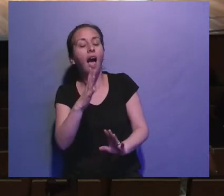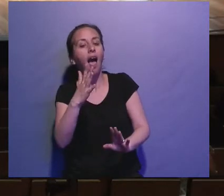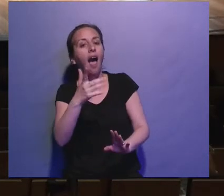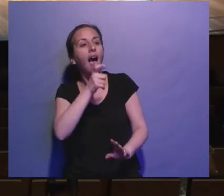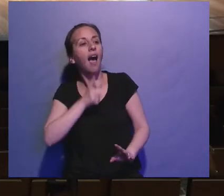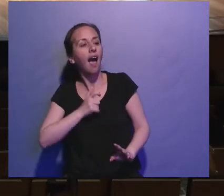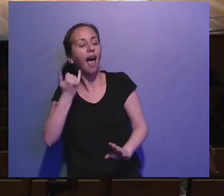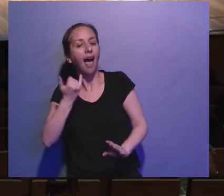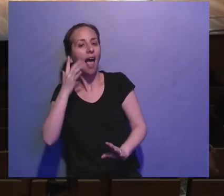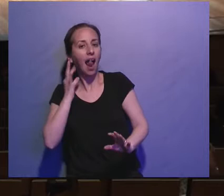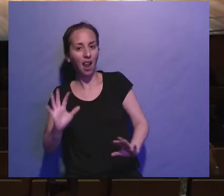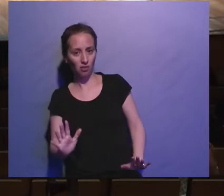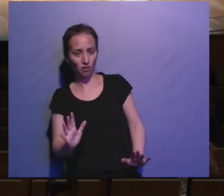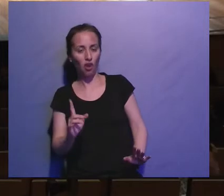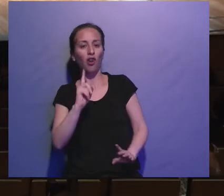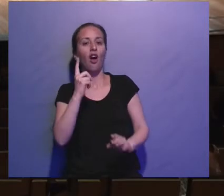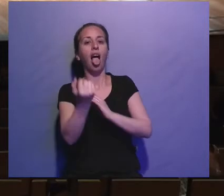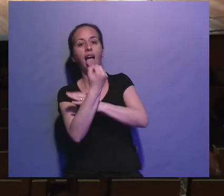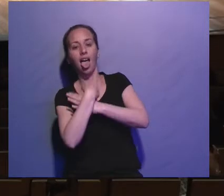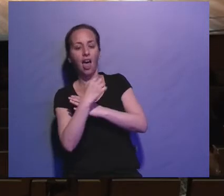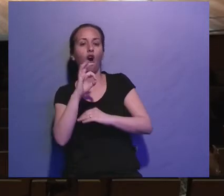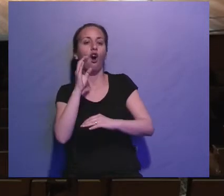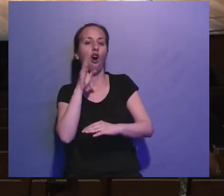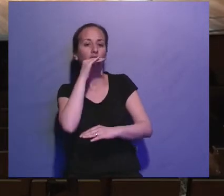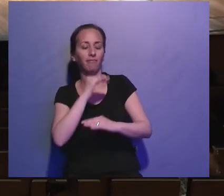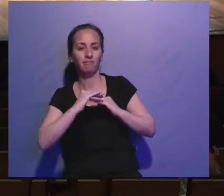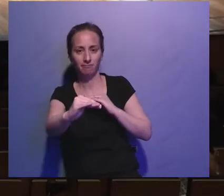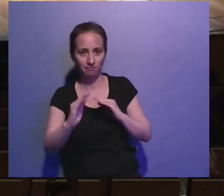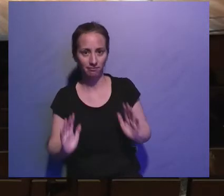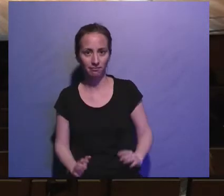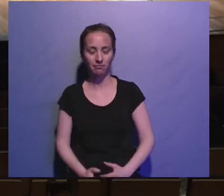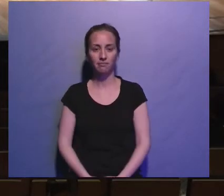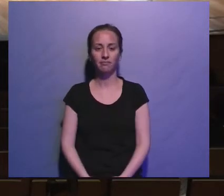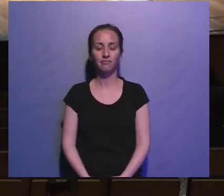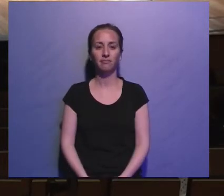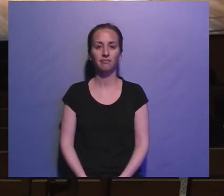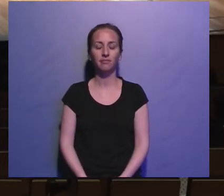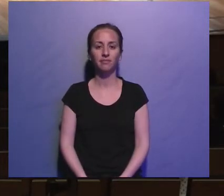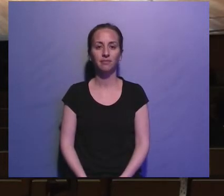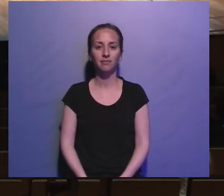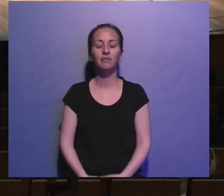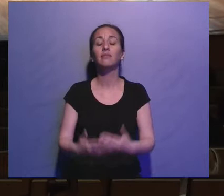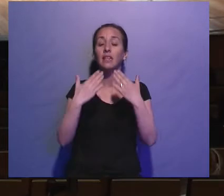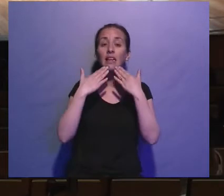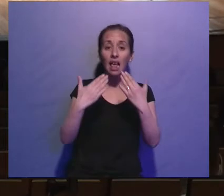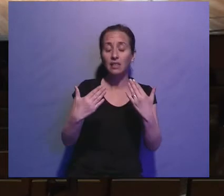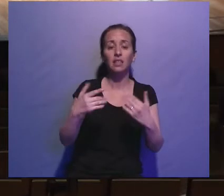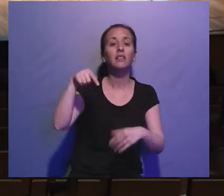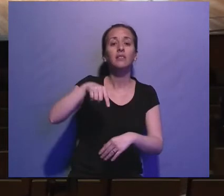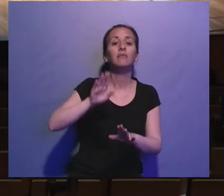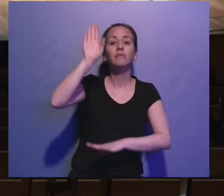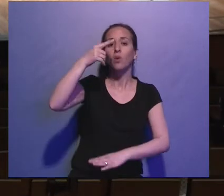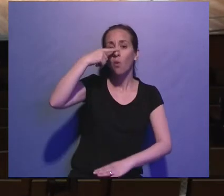requester feels that, in a way, he's receiving a reply. There is no silence. Thank